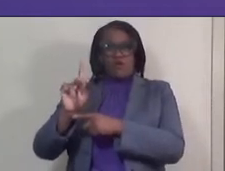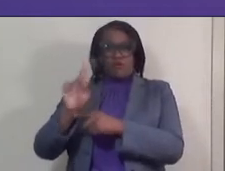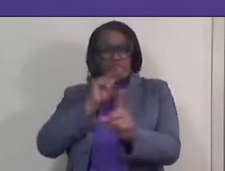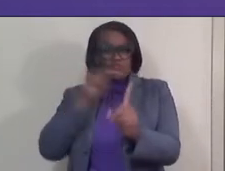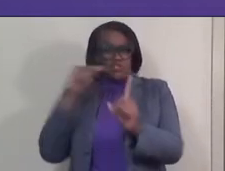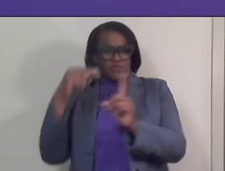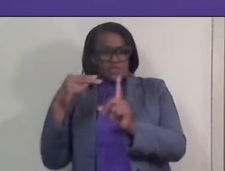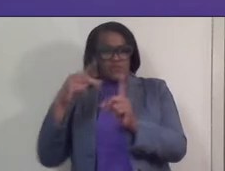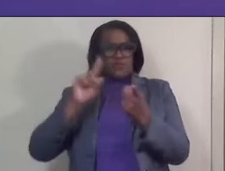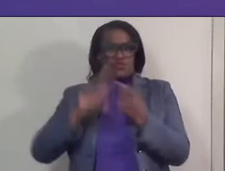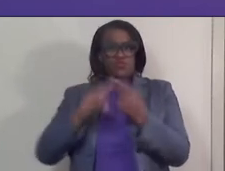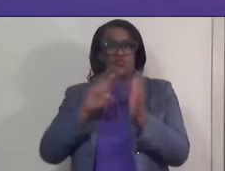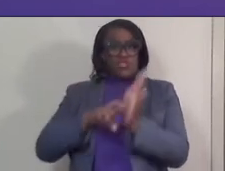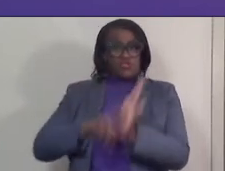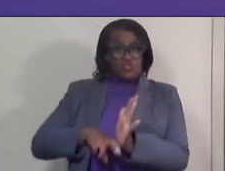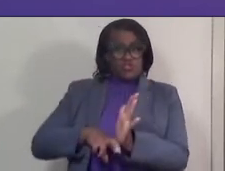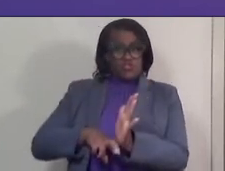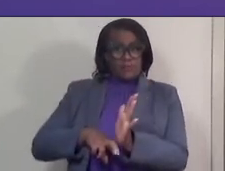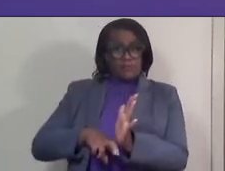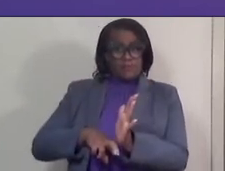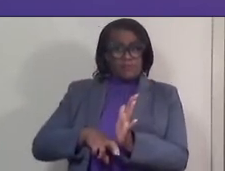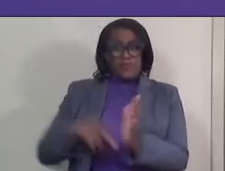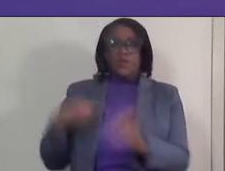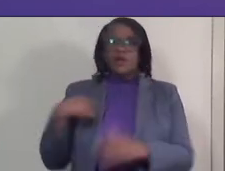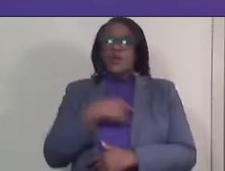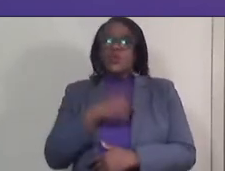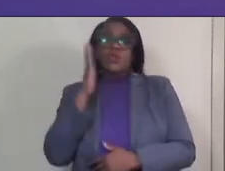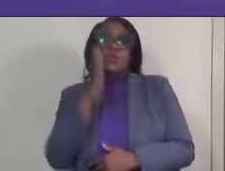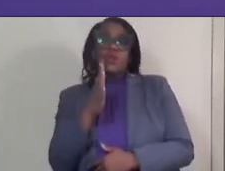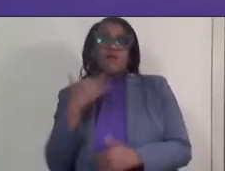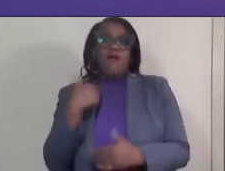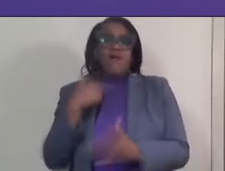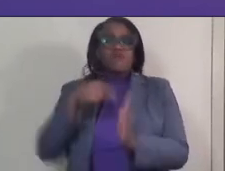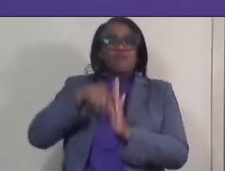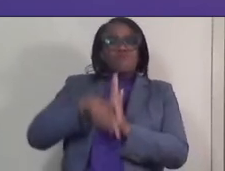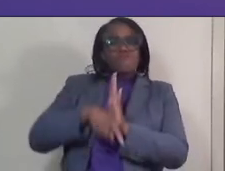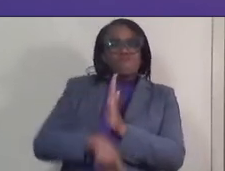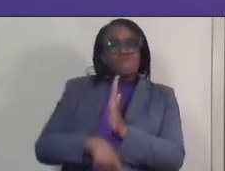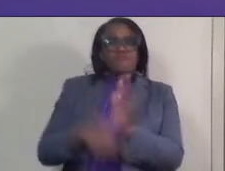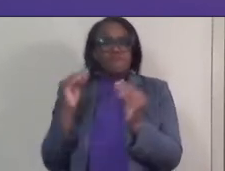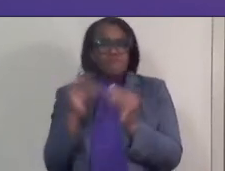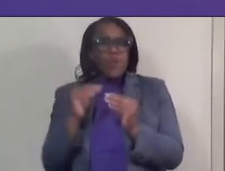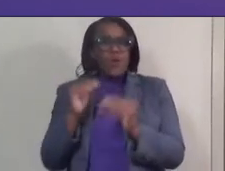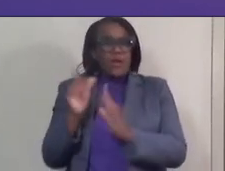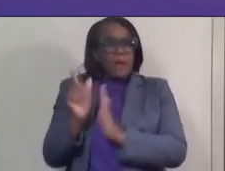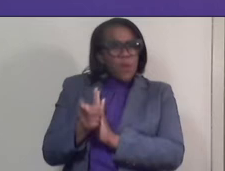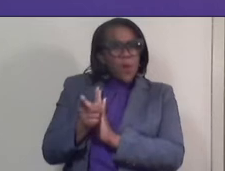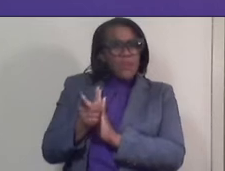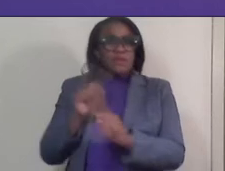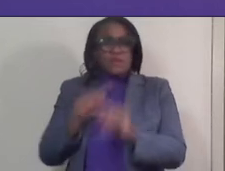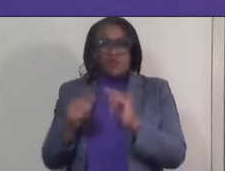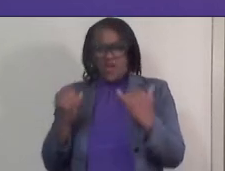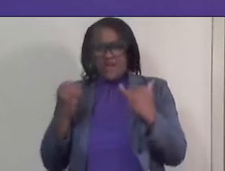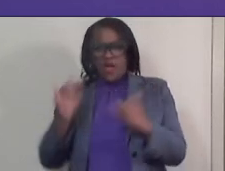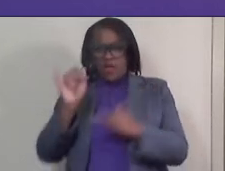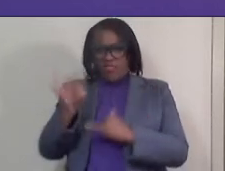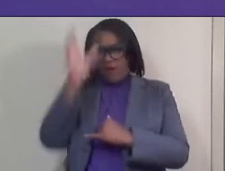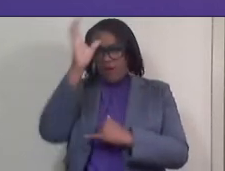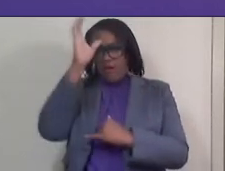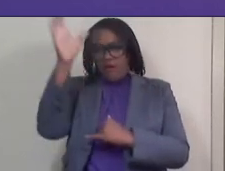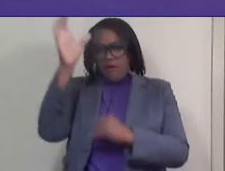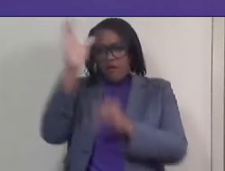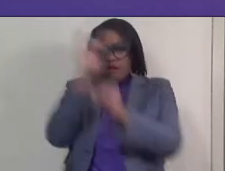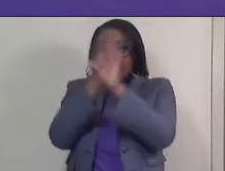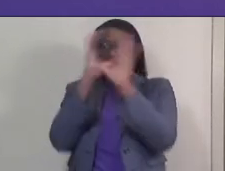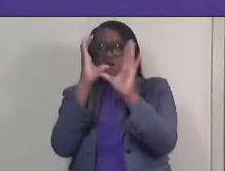research. So we'll get a little bit deeper into this in a moment, but just this idea that looking at folk